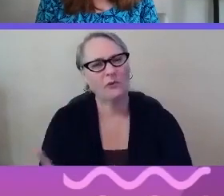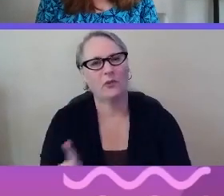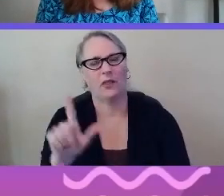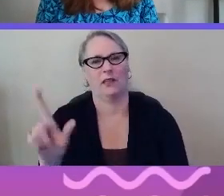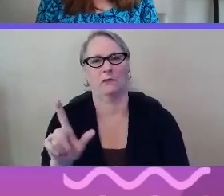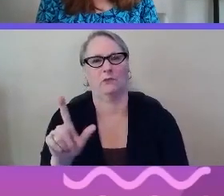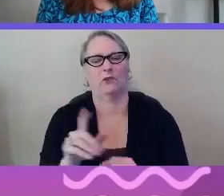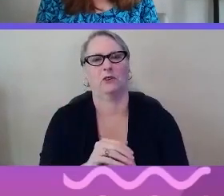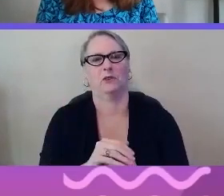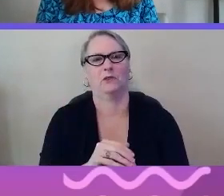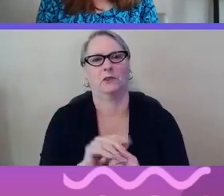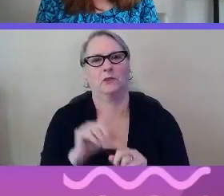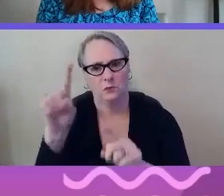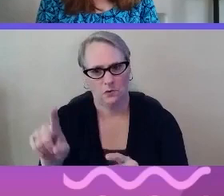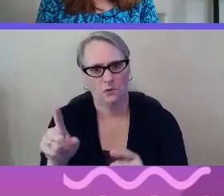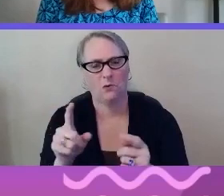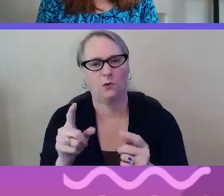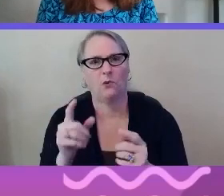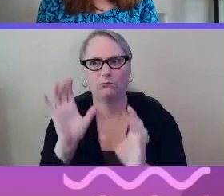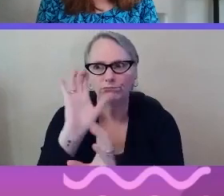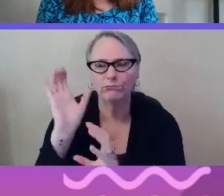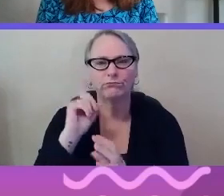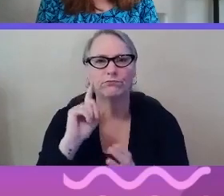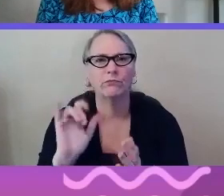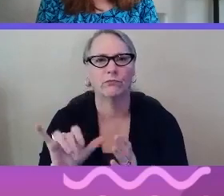places, and find that. And